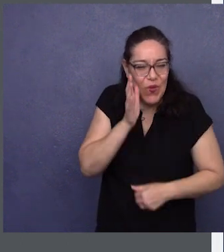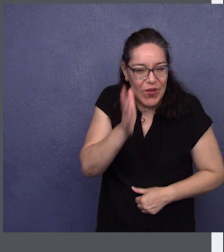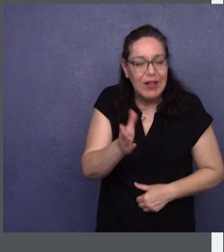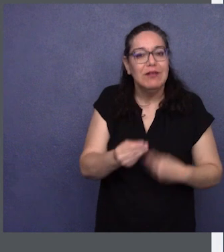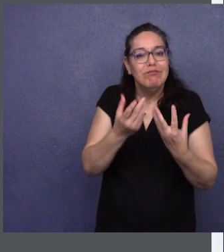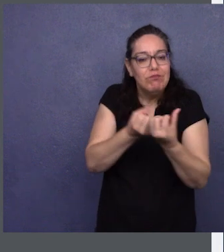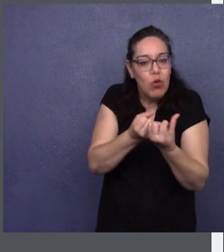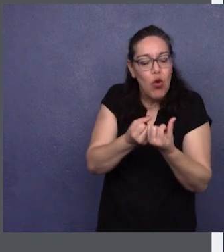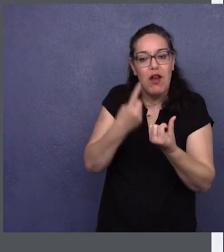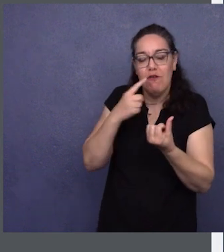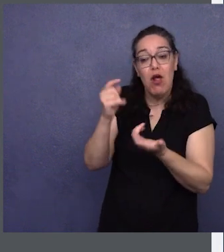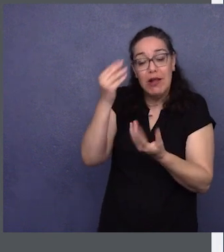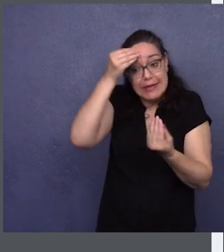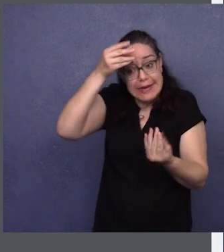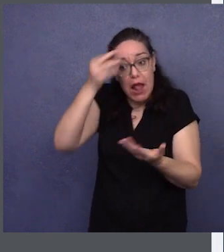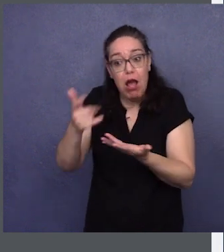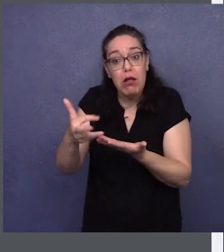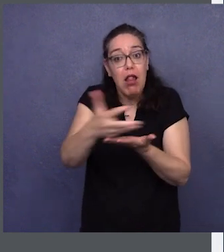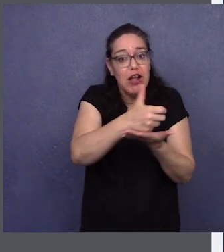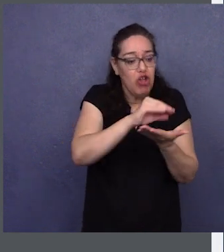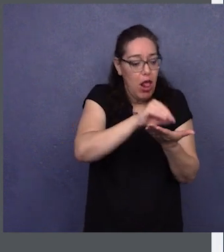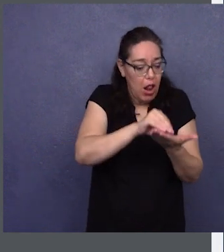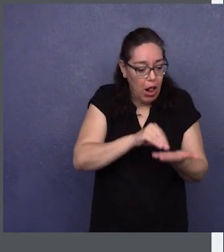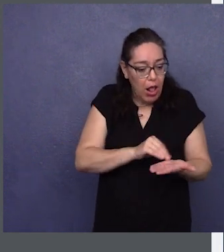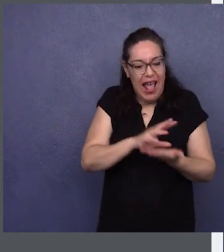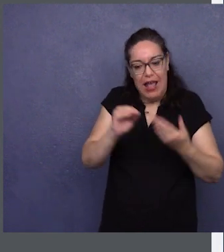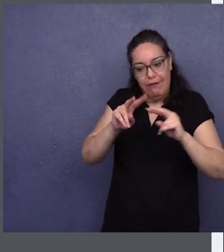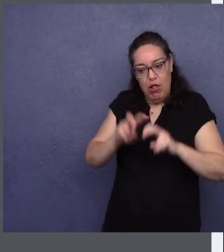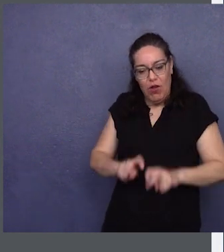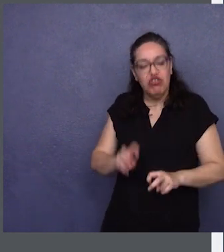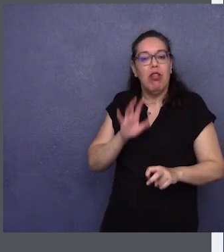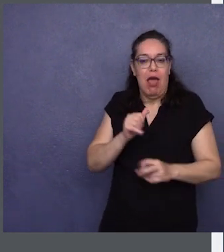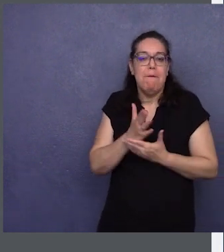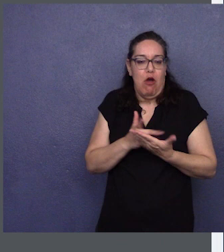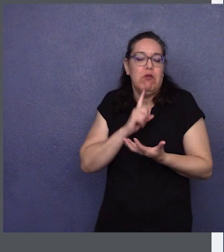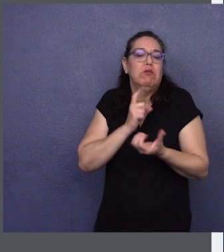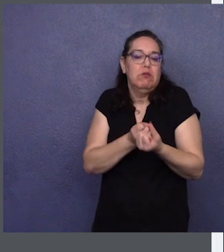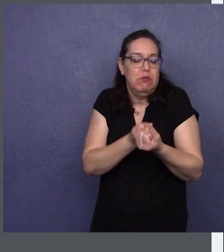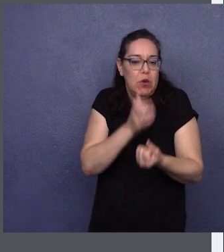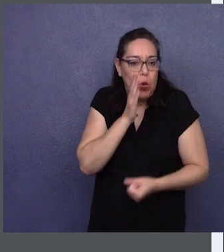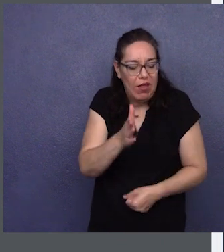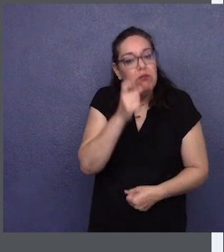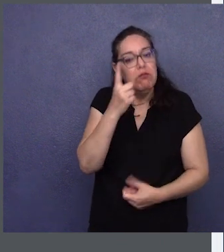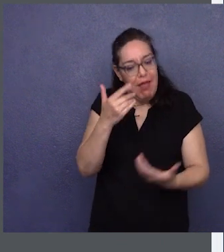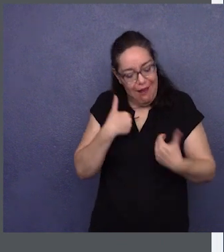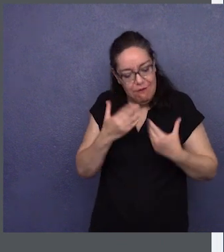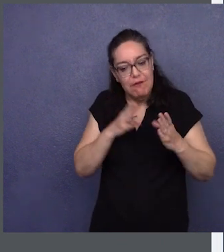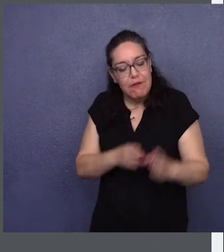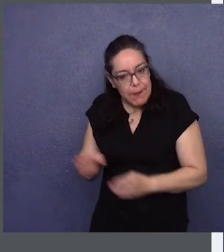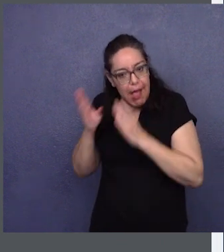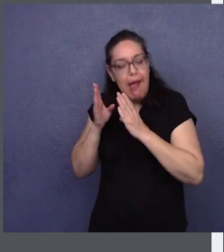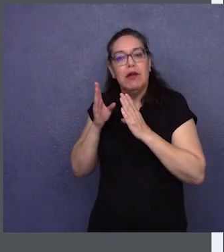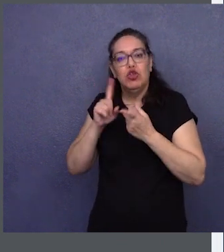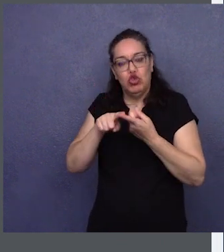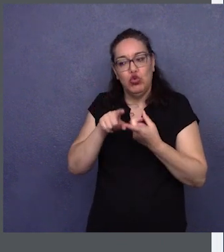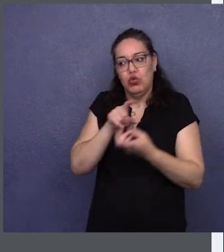the evaluation and data collection component. So there is intention to engage